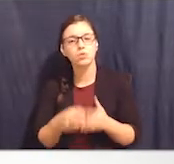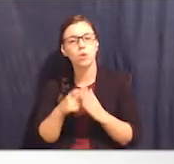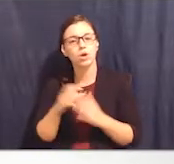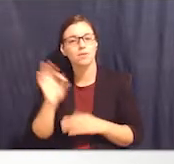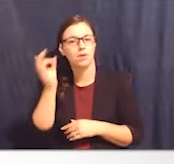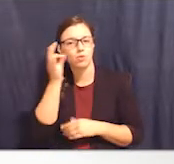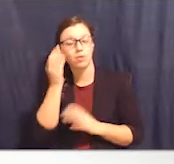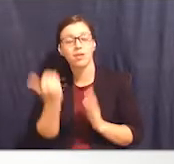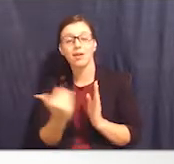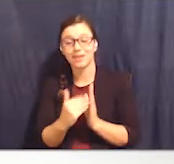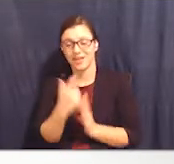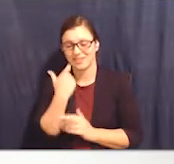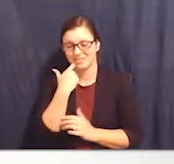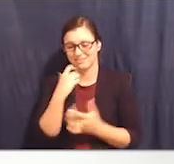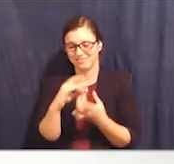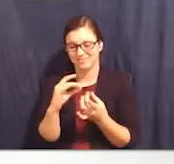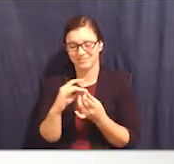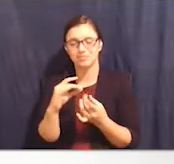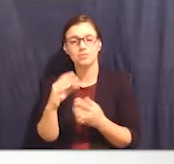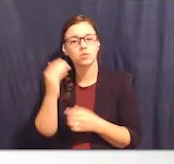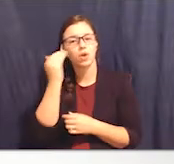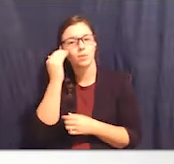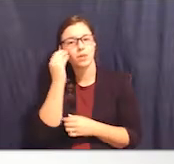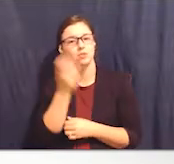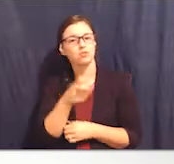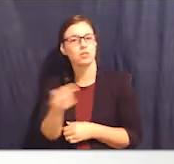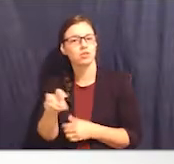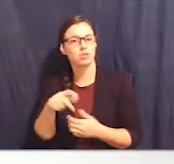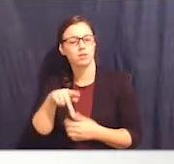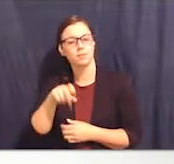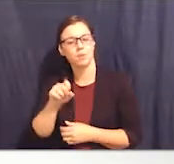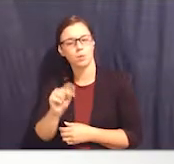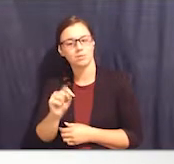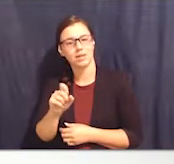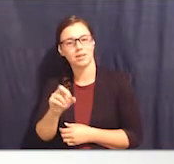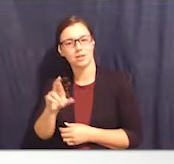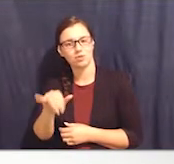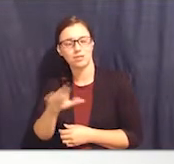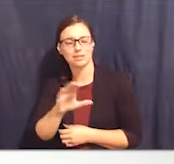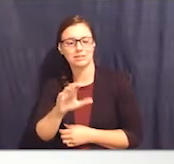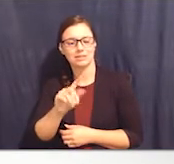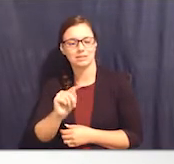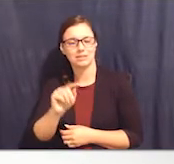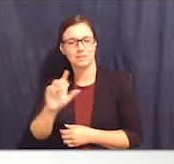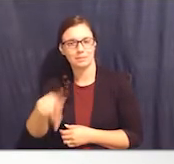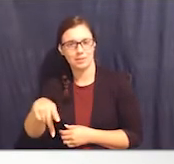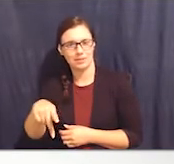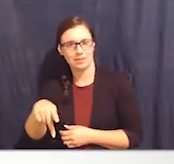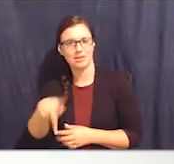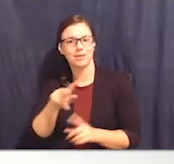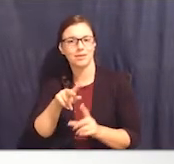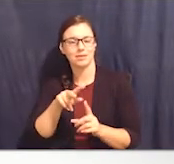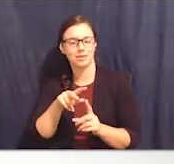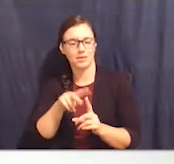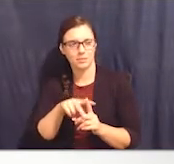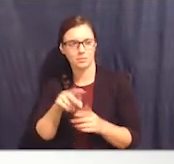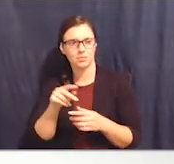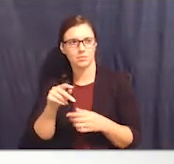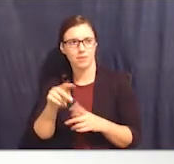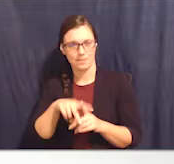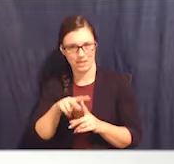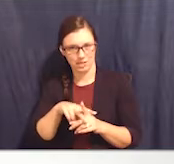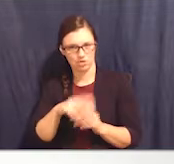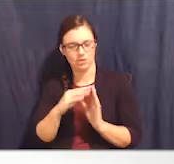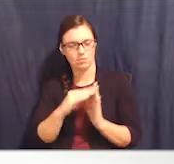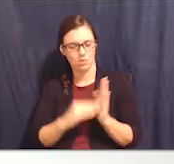accepted students have 1 year to complete this process to become a federally approved program. So currently,